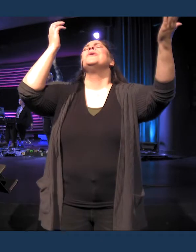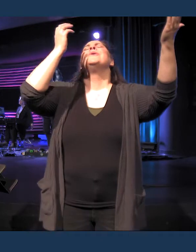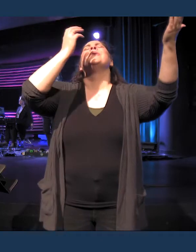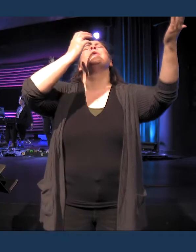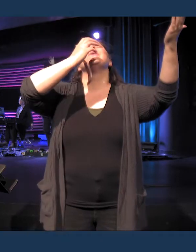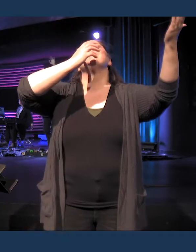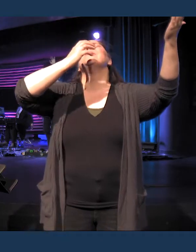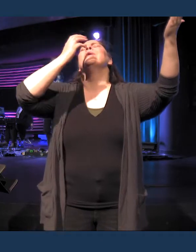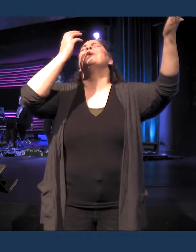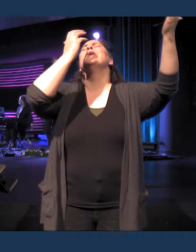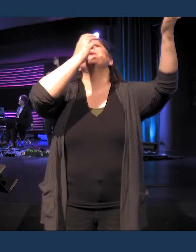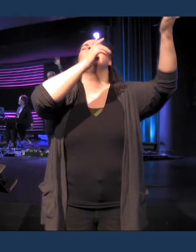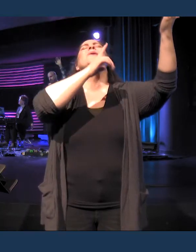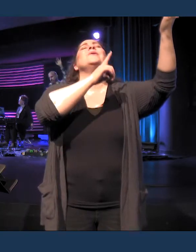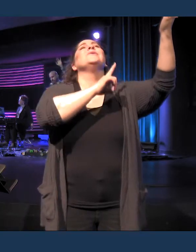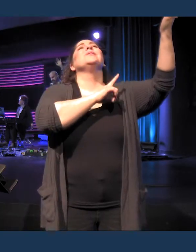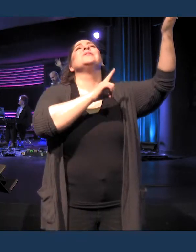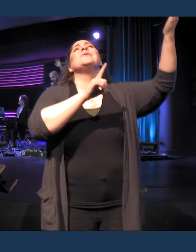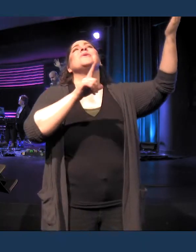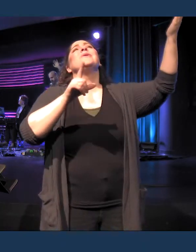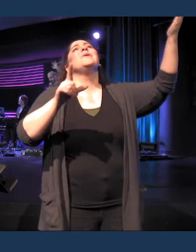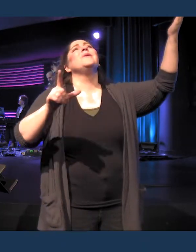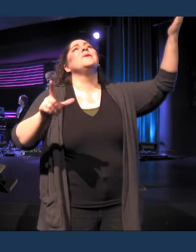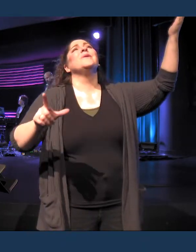thee. And oh,